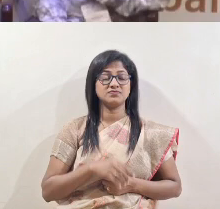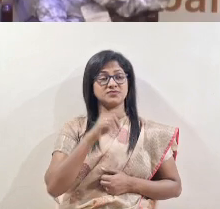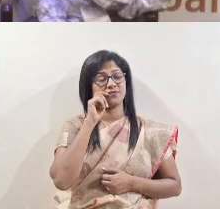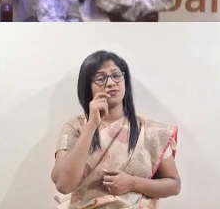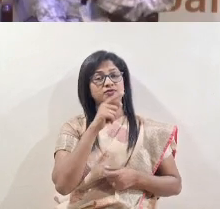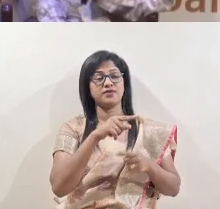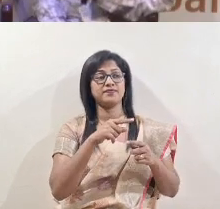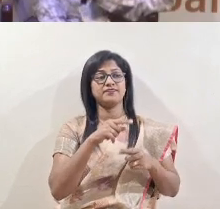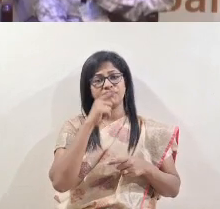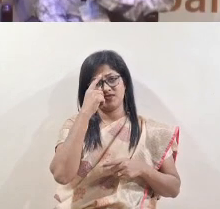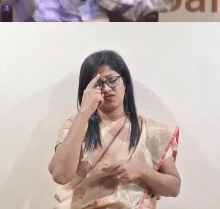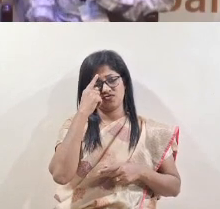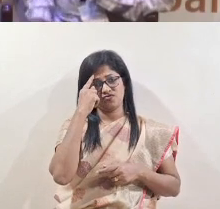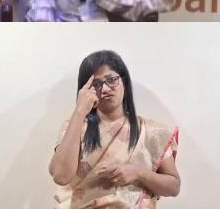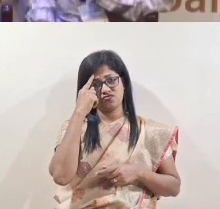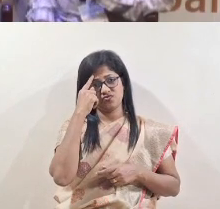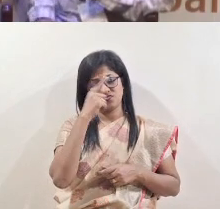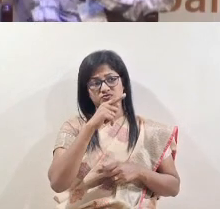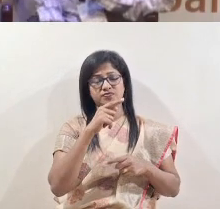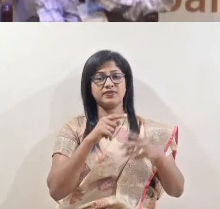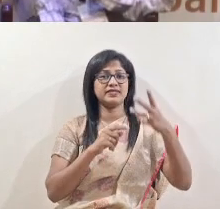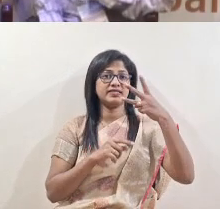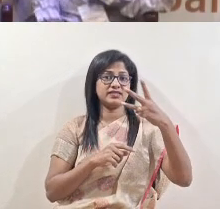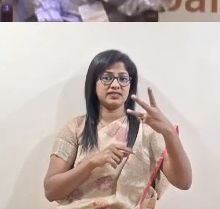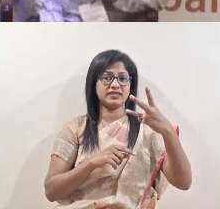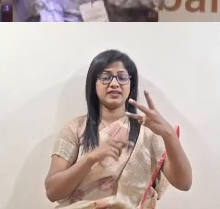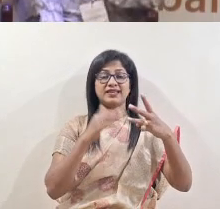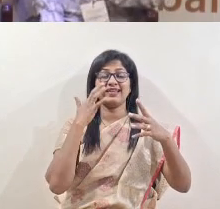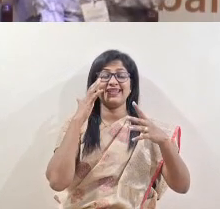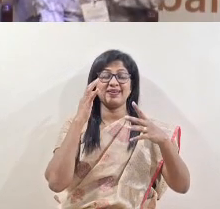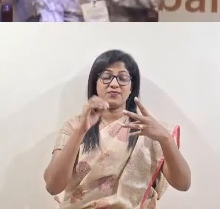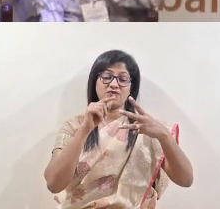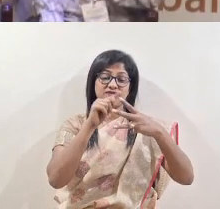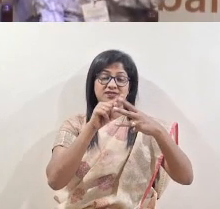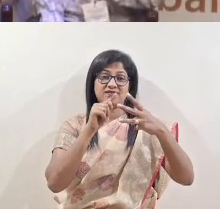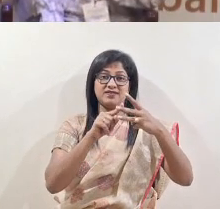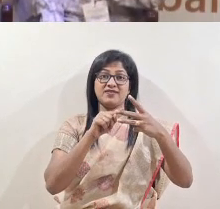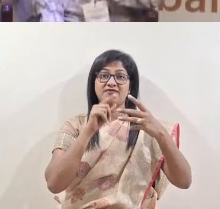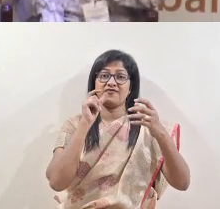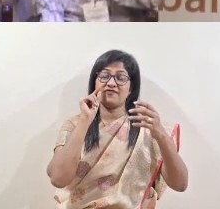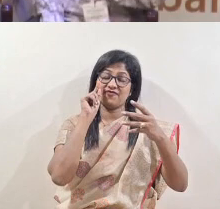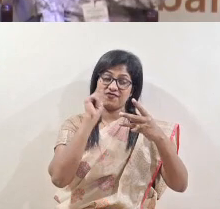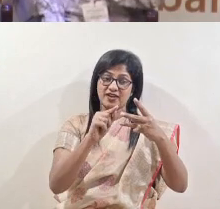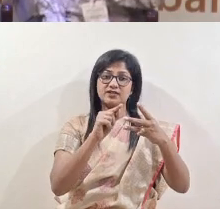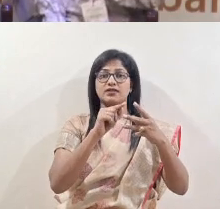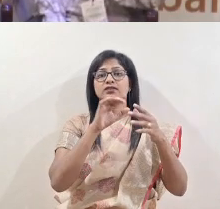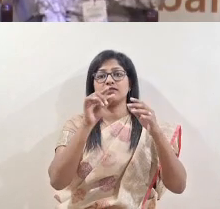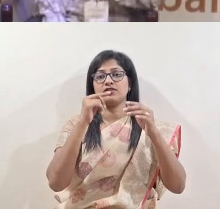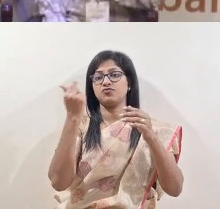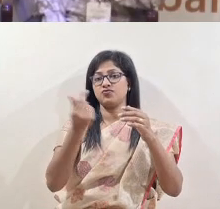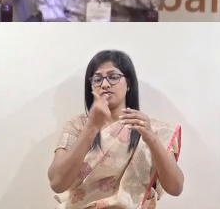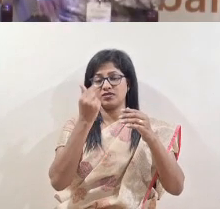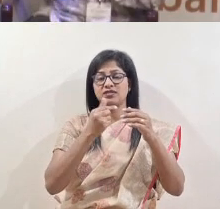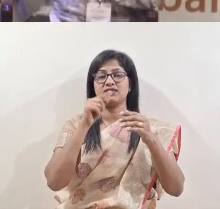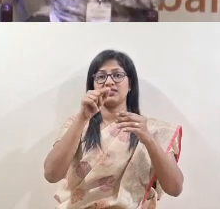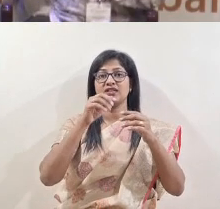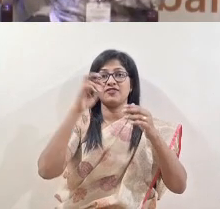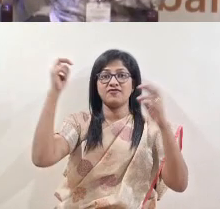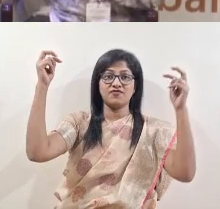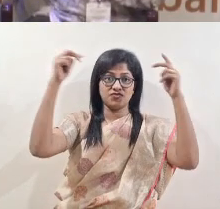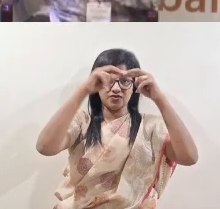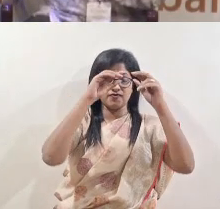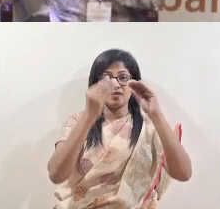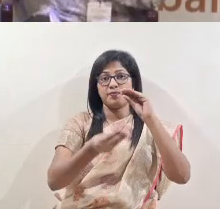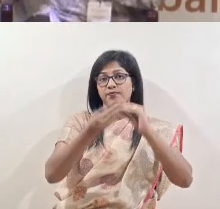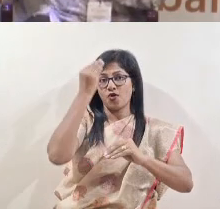Mr. Animesh, can you just list 3 major factors, that will enhance the utilization of the footwear